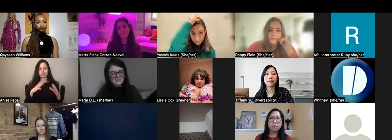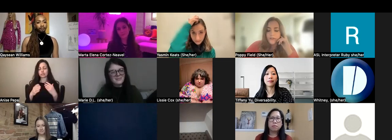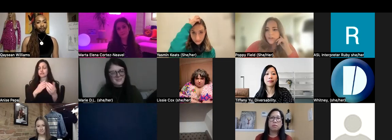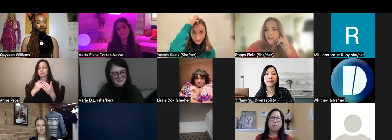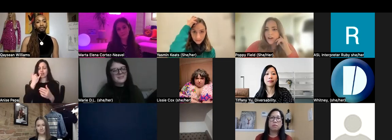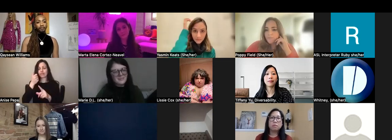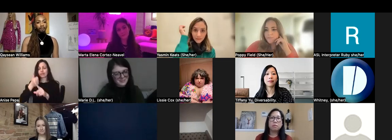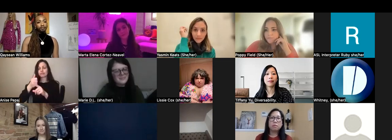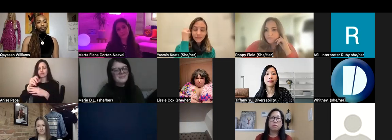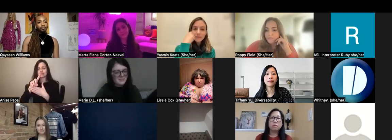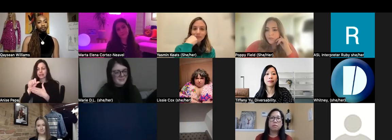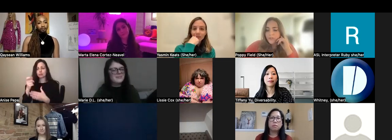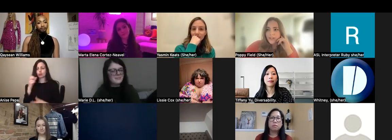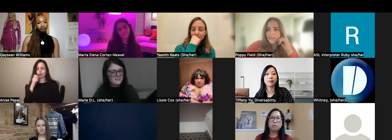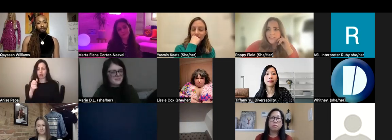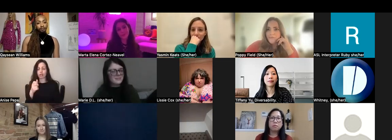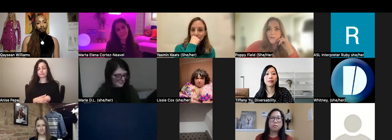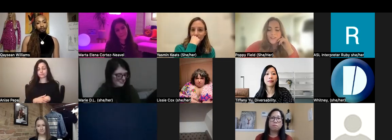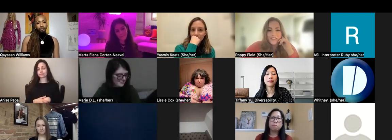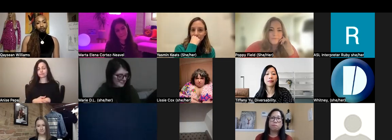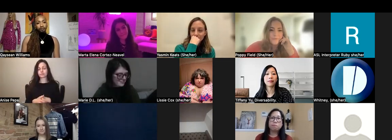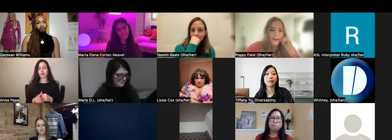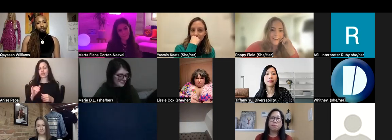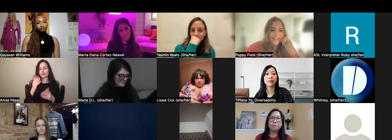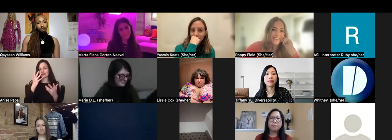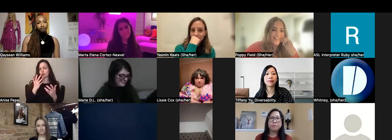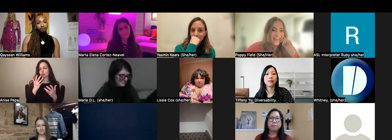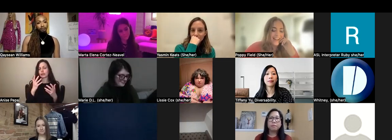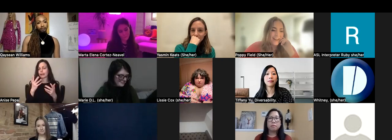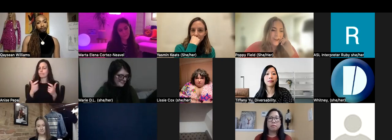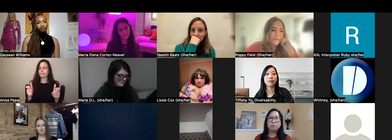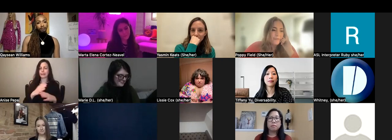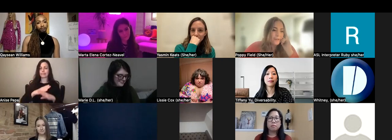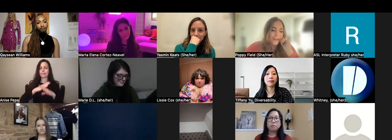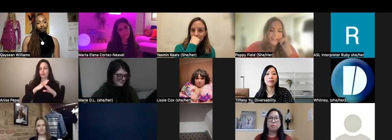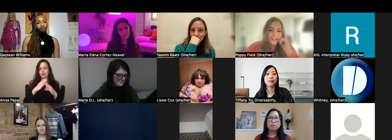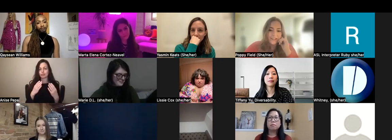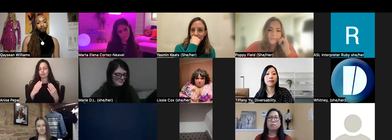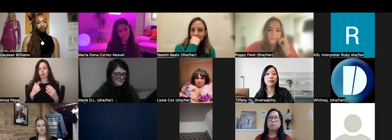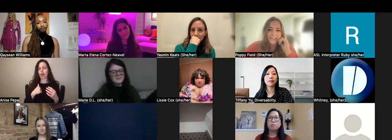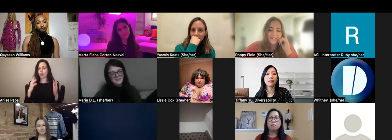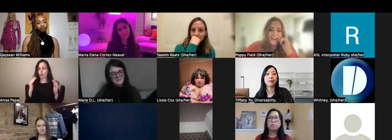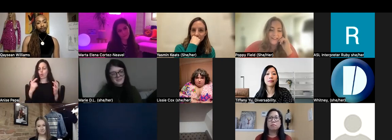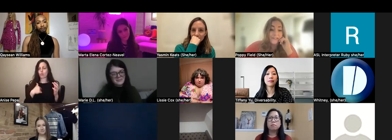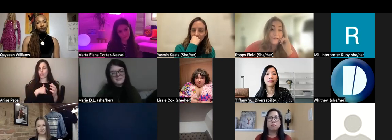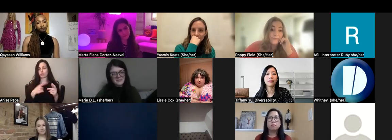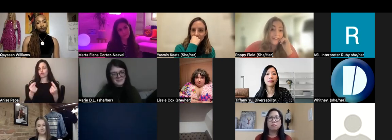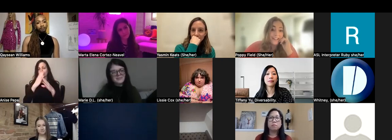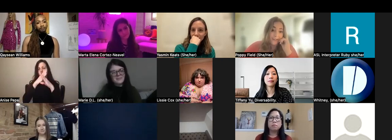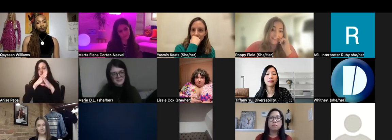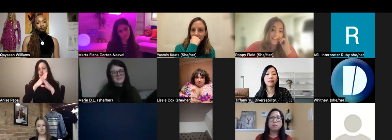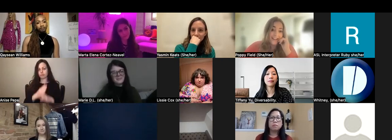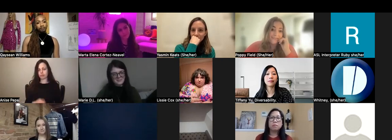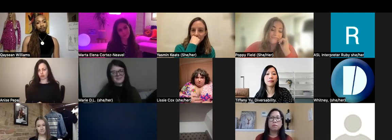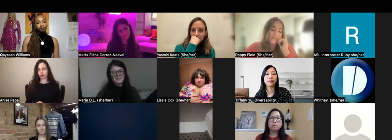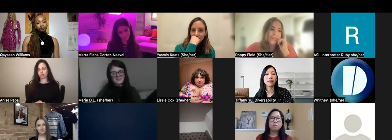not, which is unfortunately a big barrier. And I hope we're working to bring that down. I know we're working to